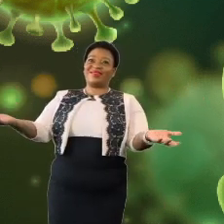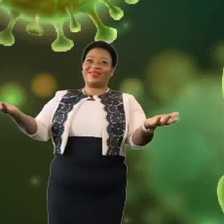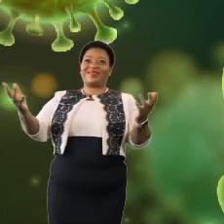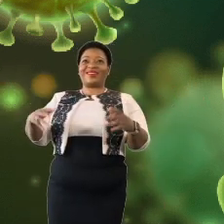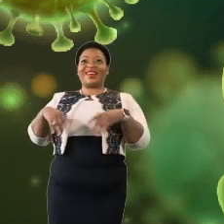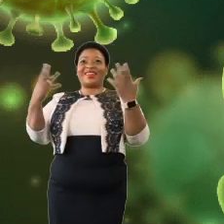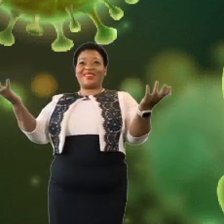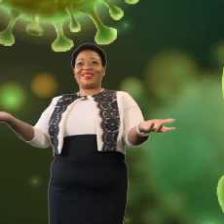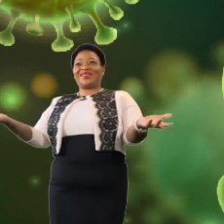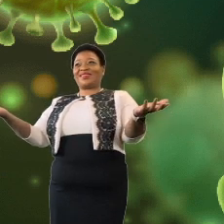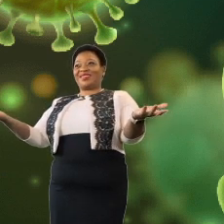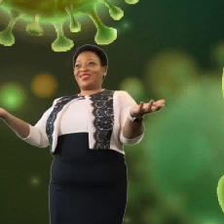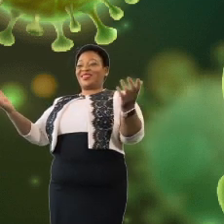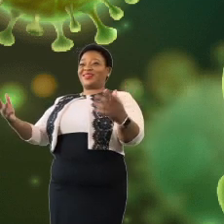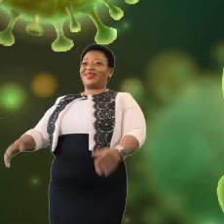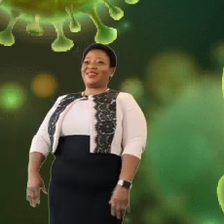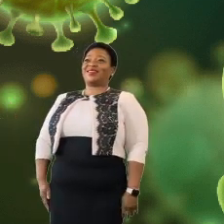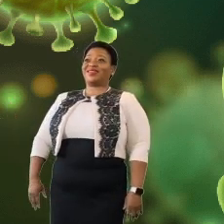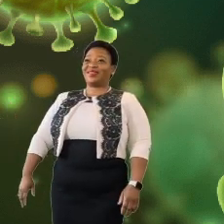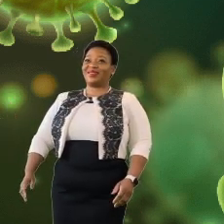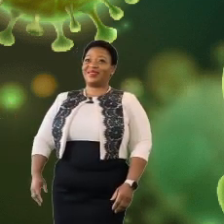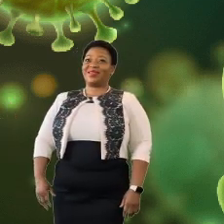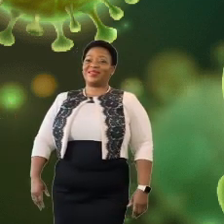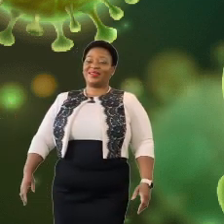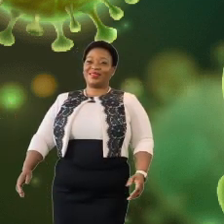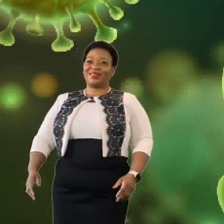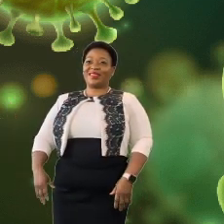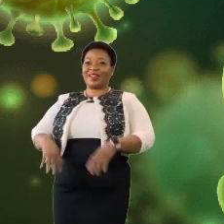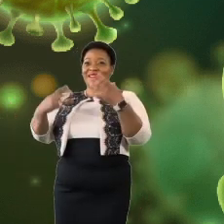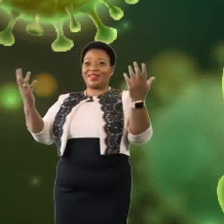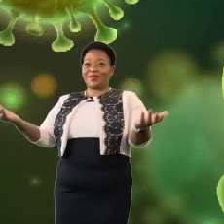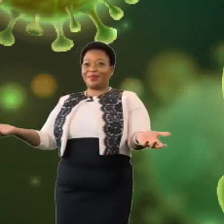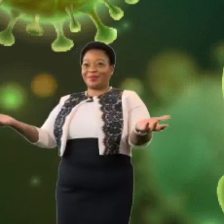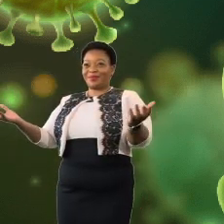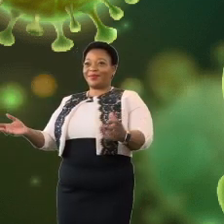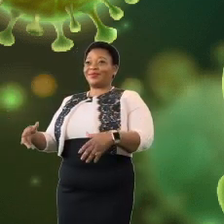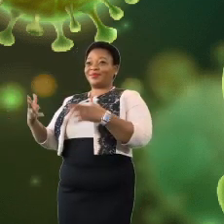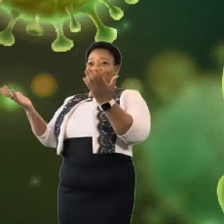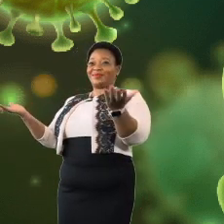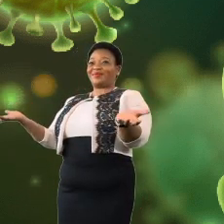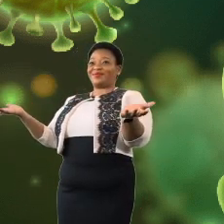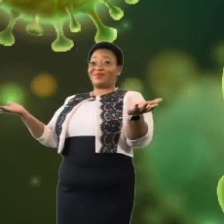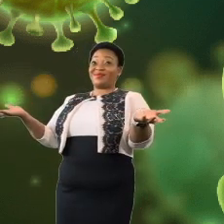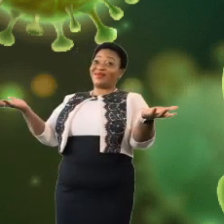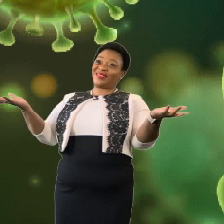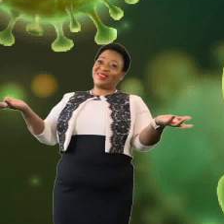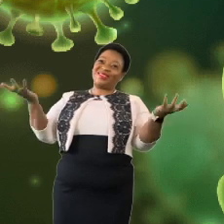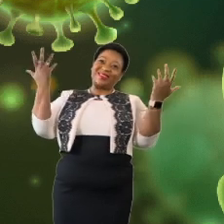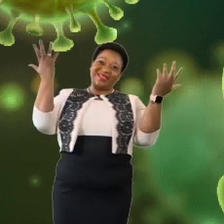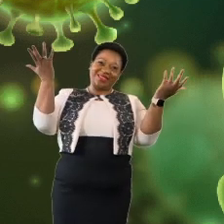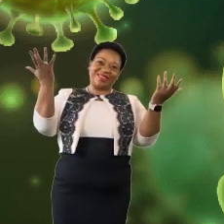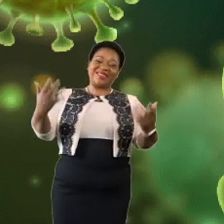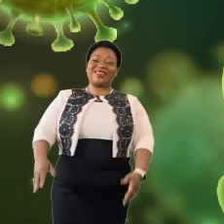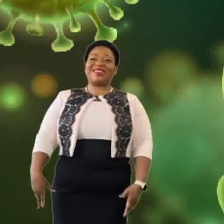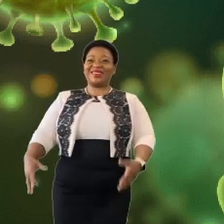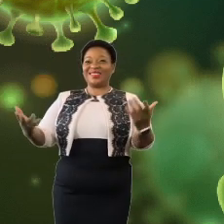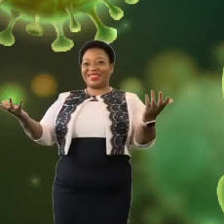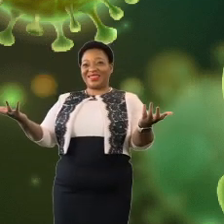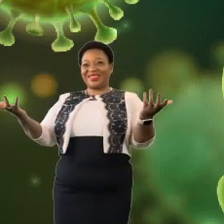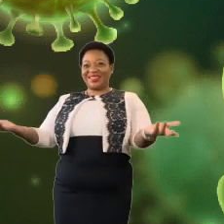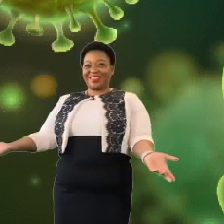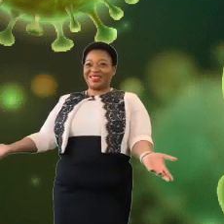I indicated right in my opening remarks, a lot of these businesses are hesitant at the moment because they are concerned that they may